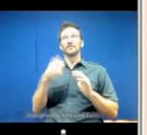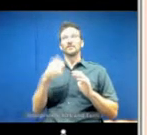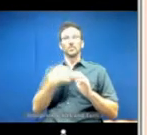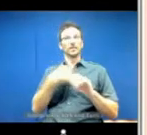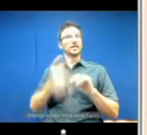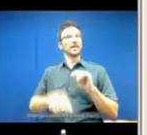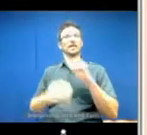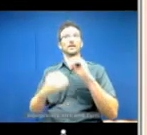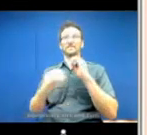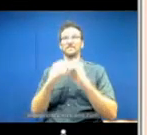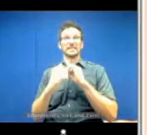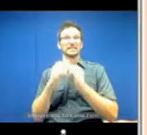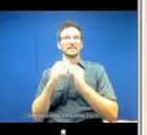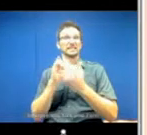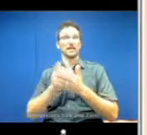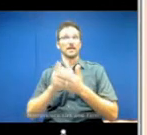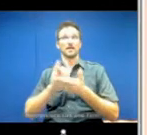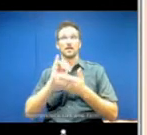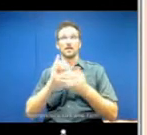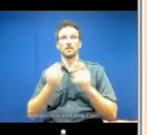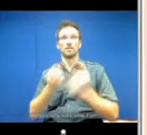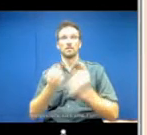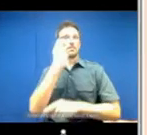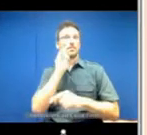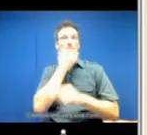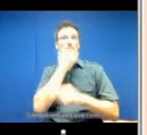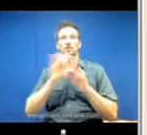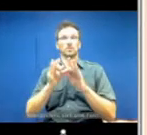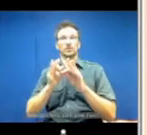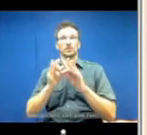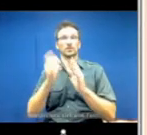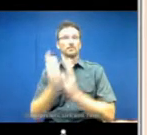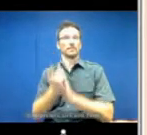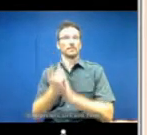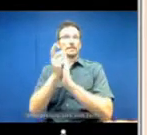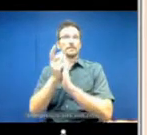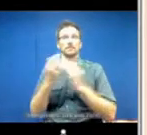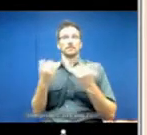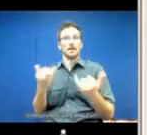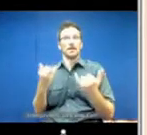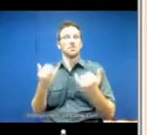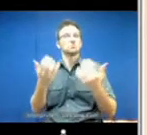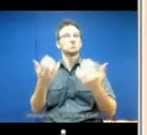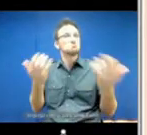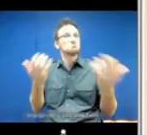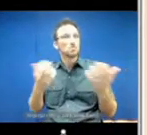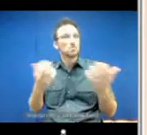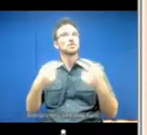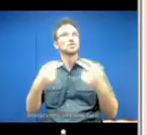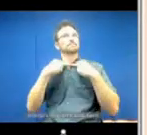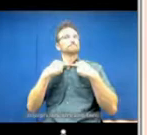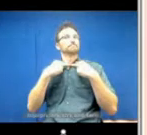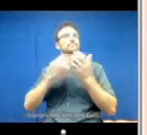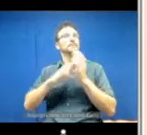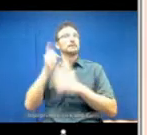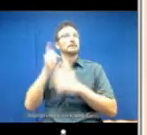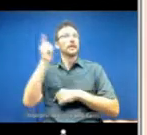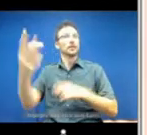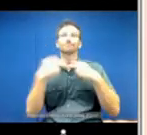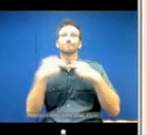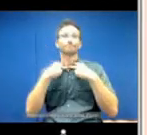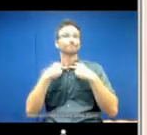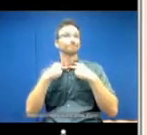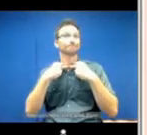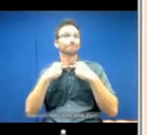object to something that can be fixed immediately, then you really, I've seen them say you can't object later. So